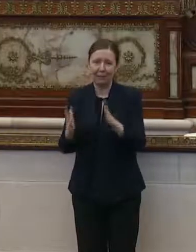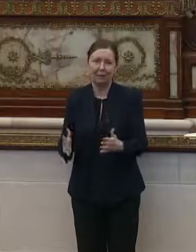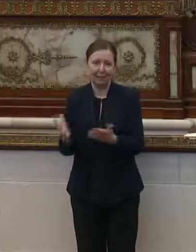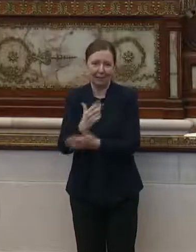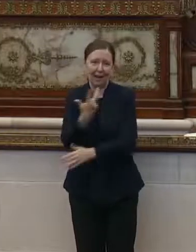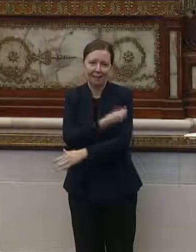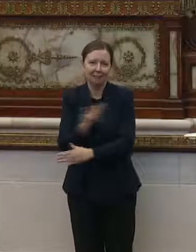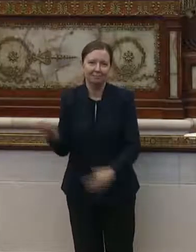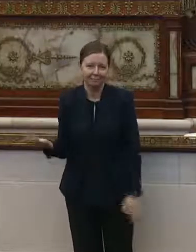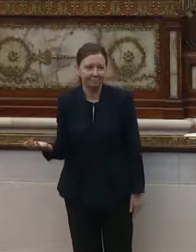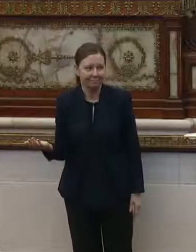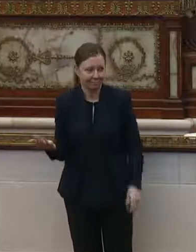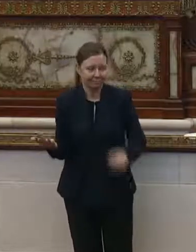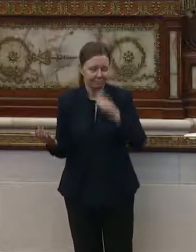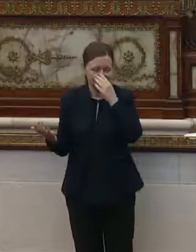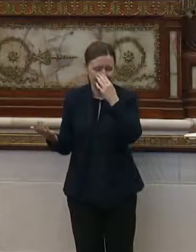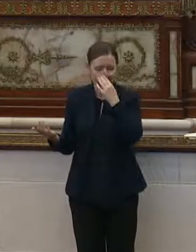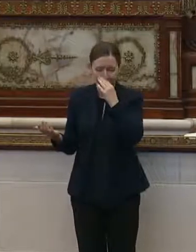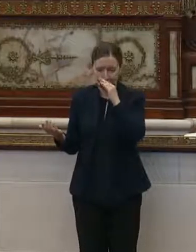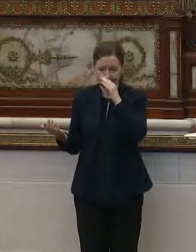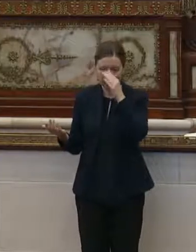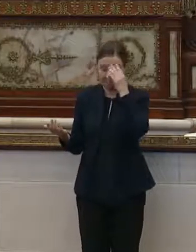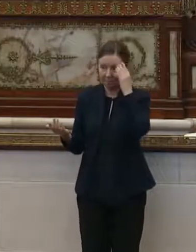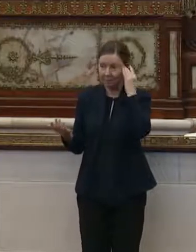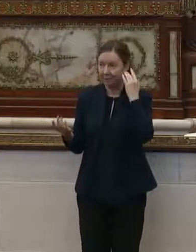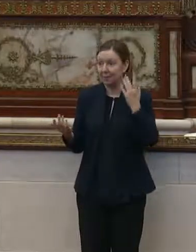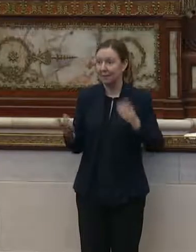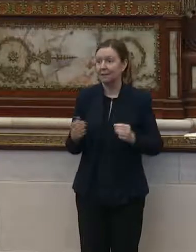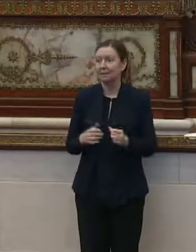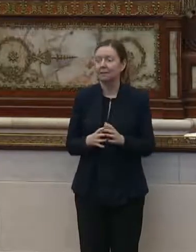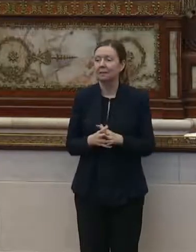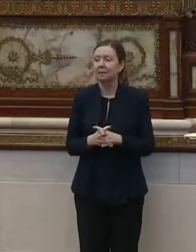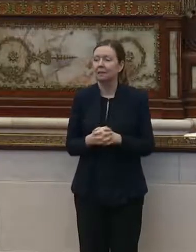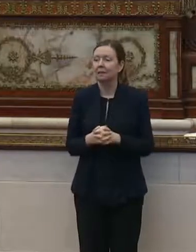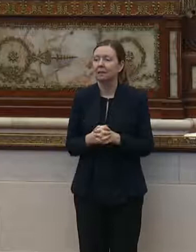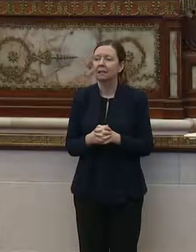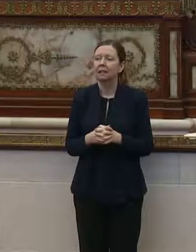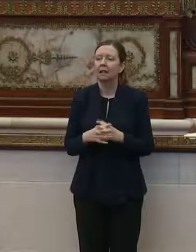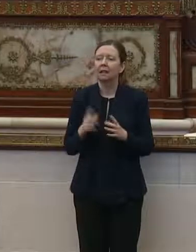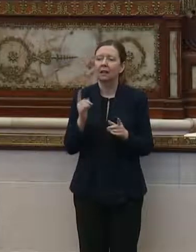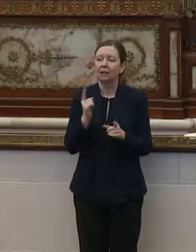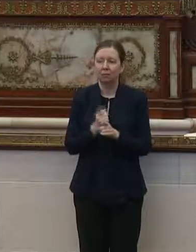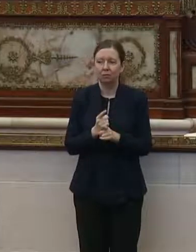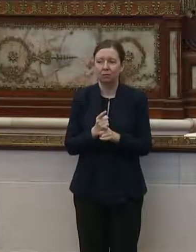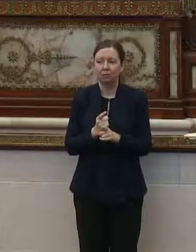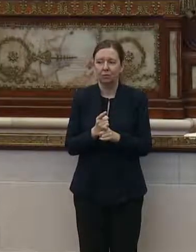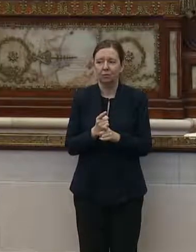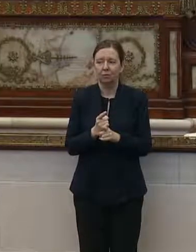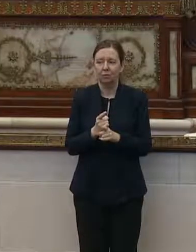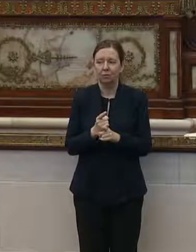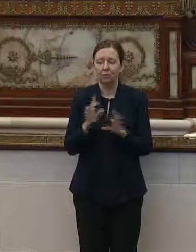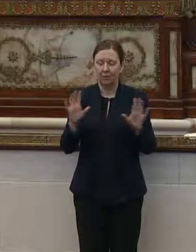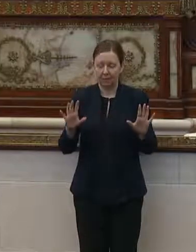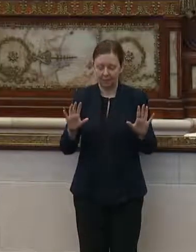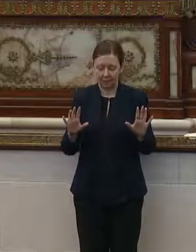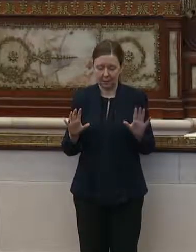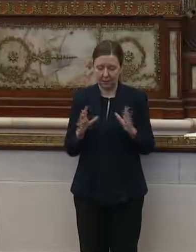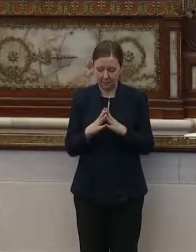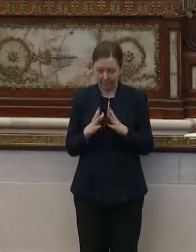and Latino were vaccinated. Right. And so, just to finish up, I